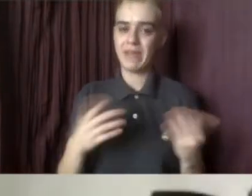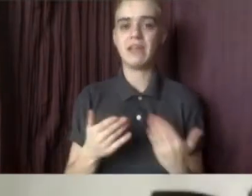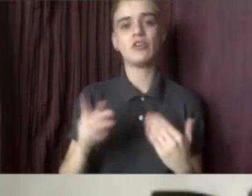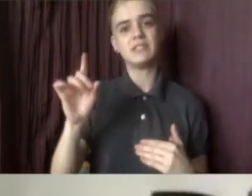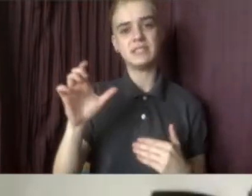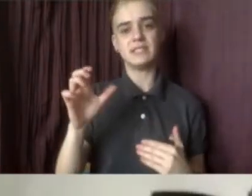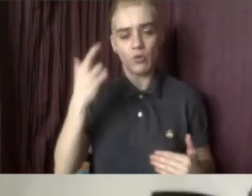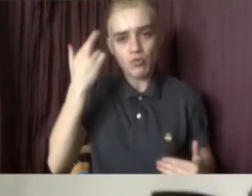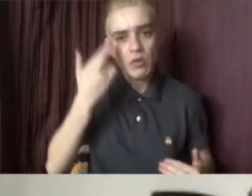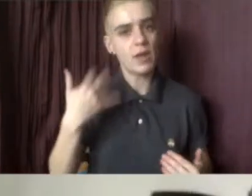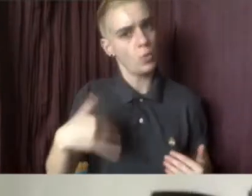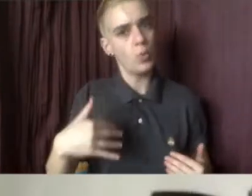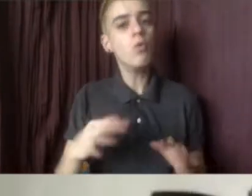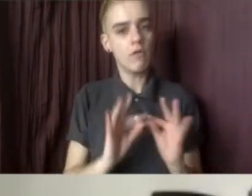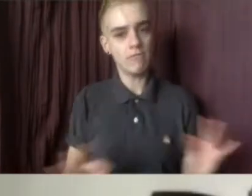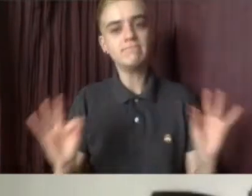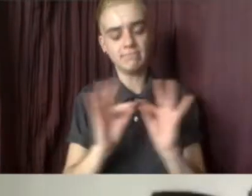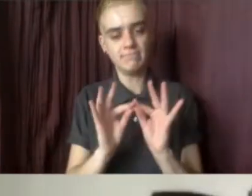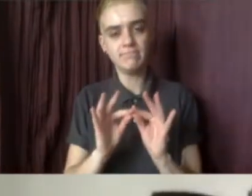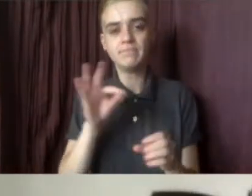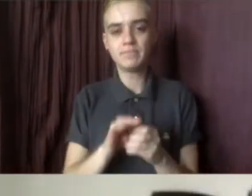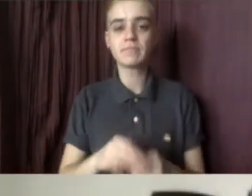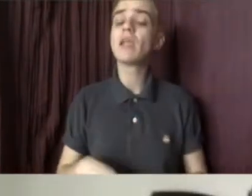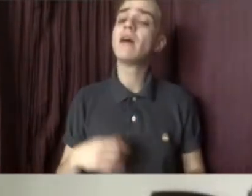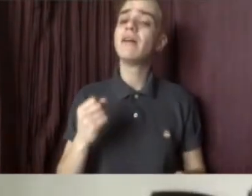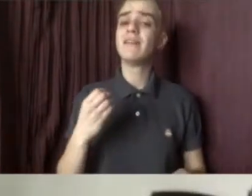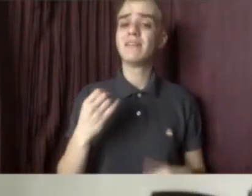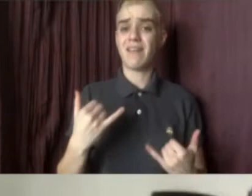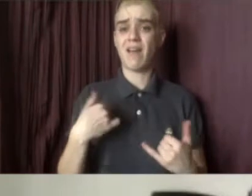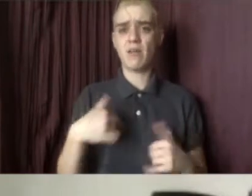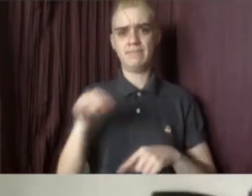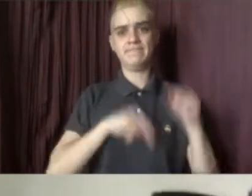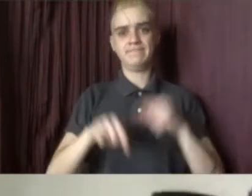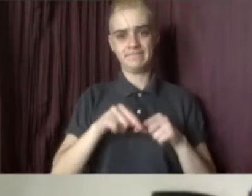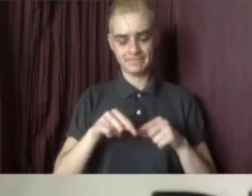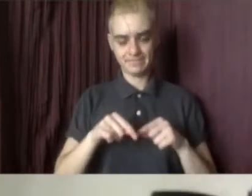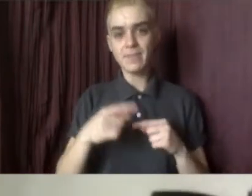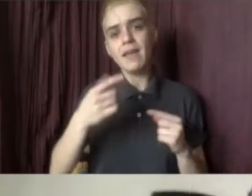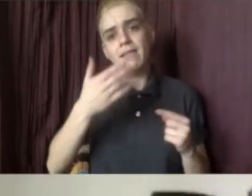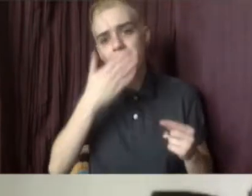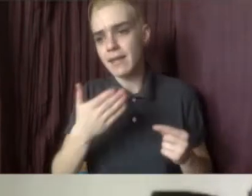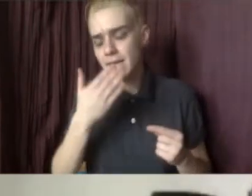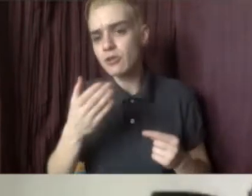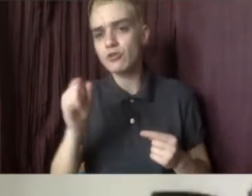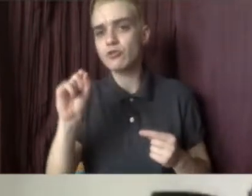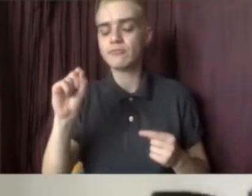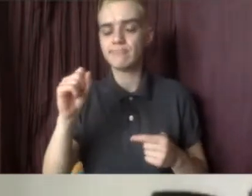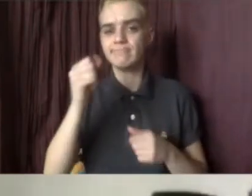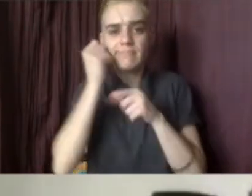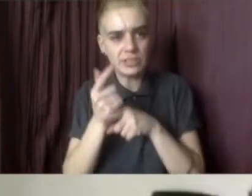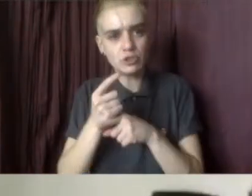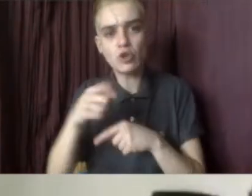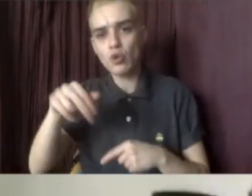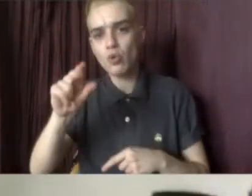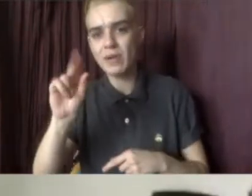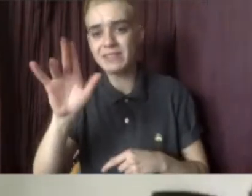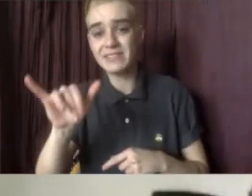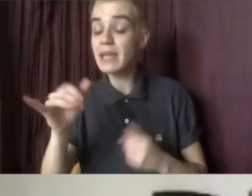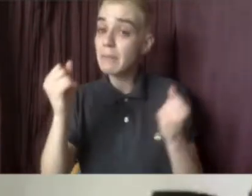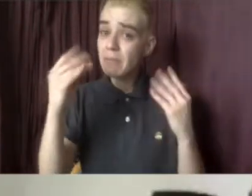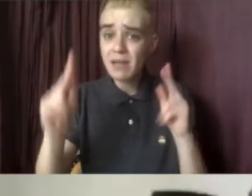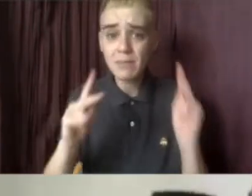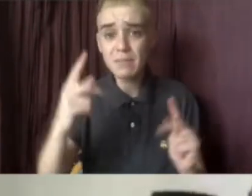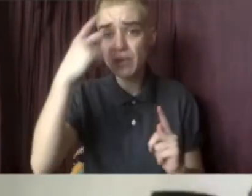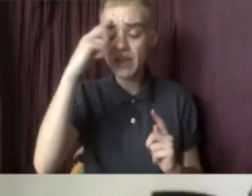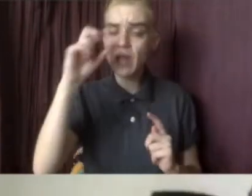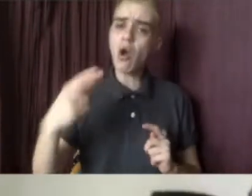to people immediately. We all know, right, the racist nature of this country. But many people don't talk about the ableist nature of